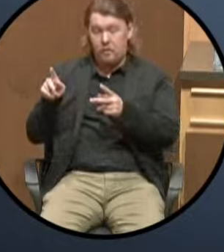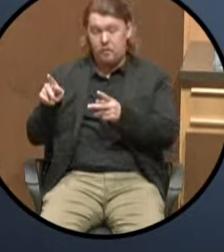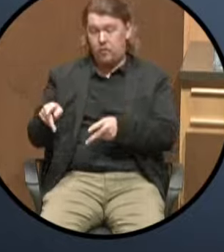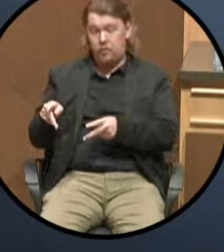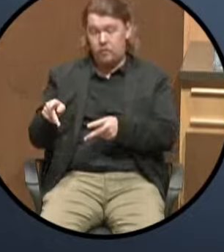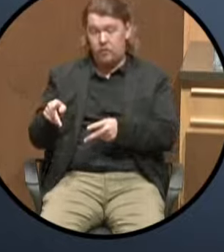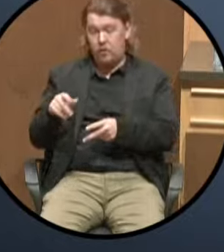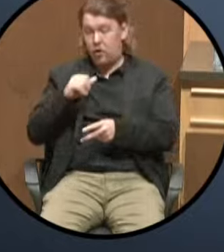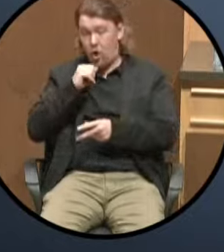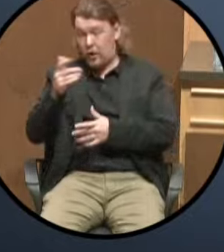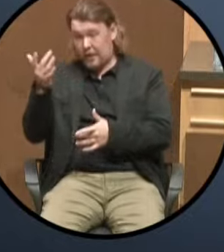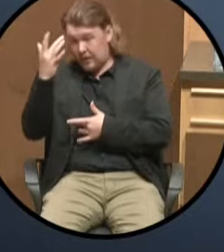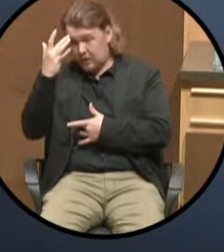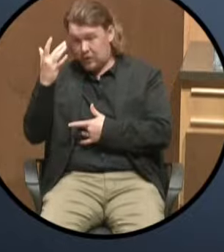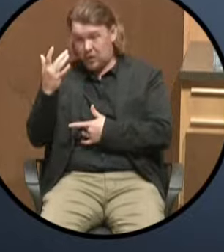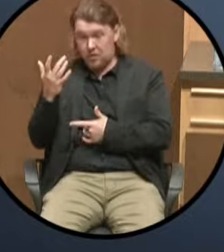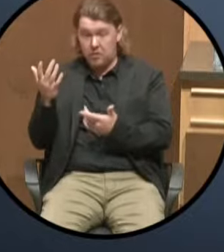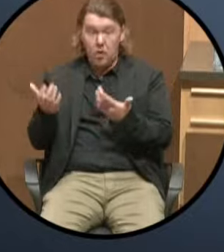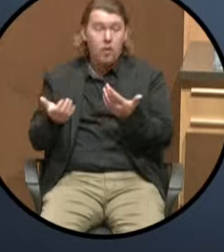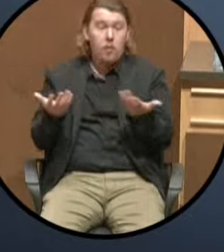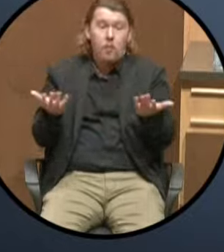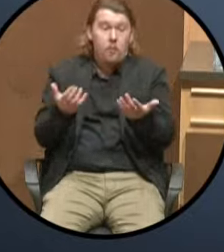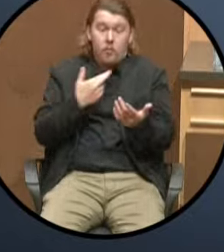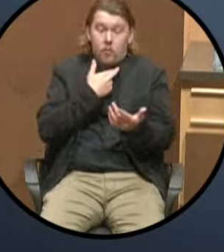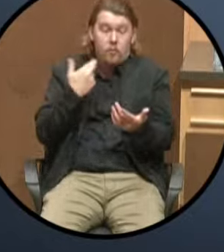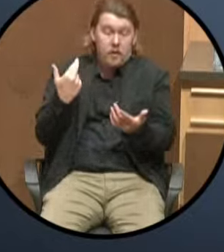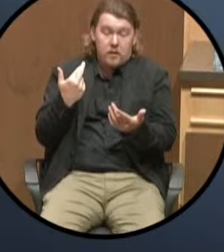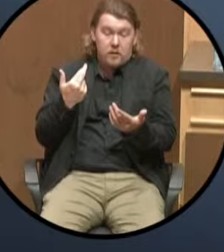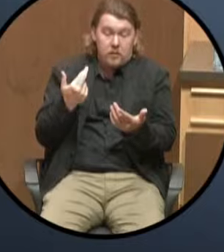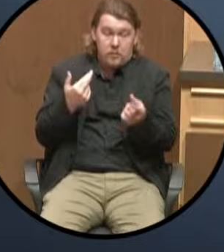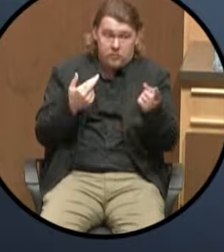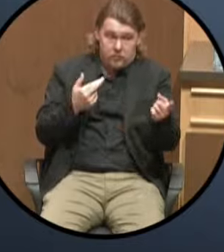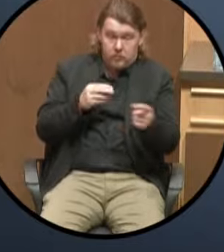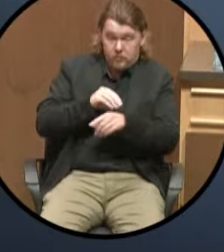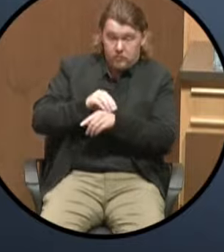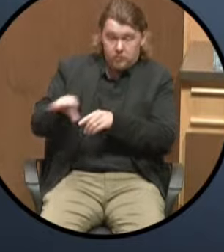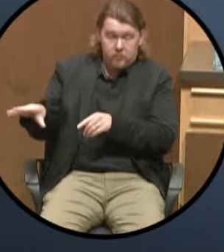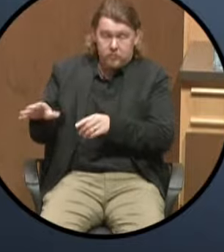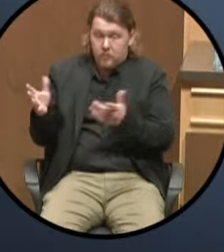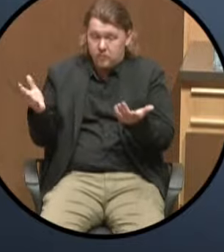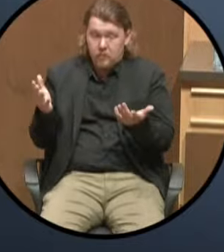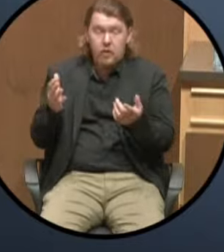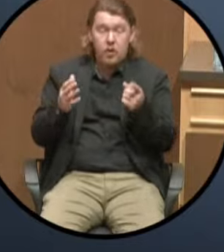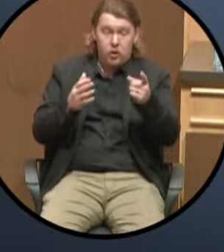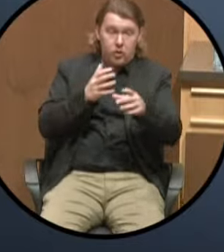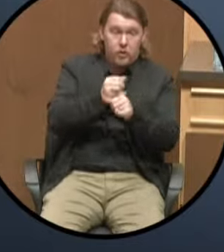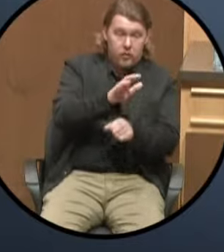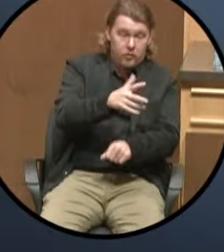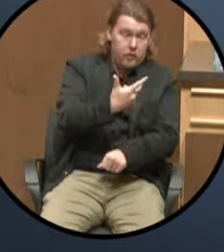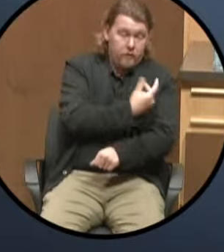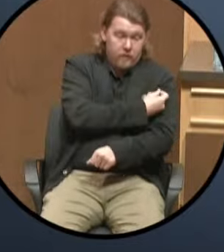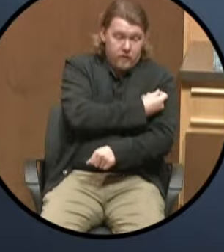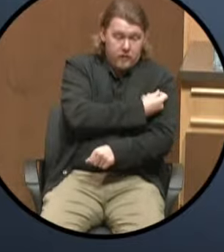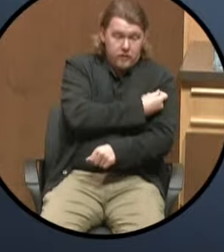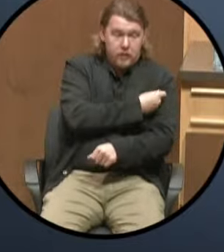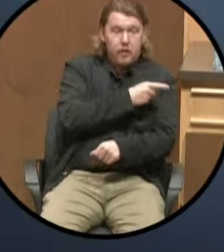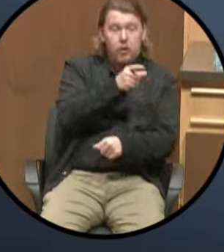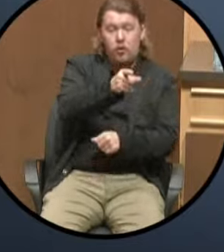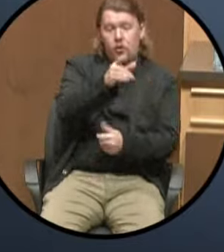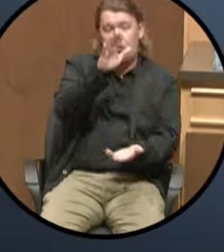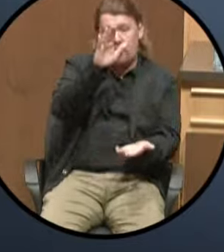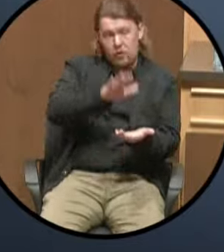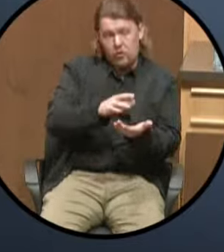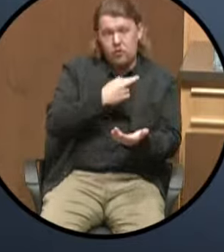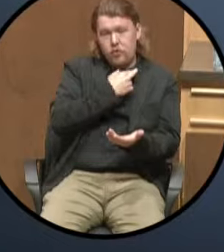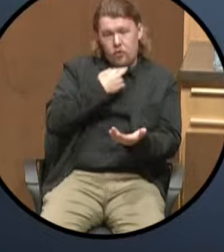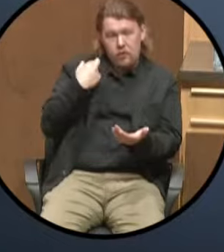COVID. So the benefits to the community are that because you receive your vaccination, you reduce the